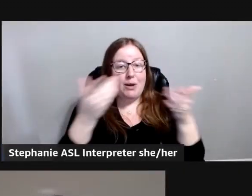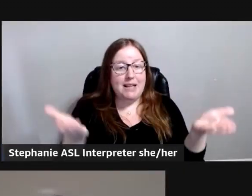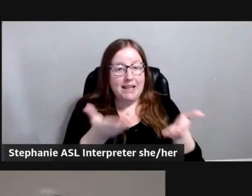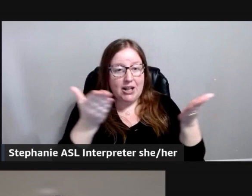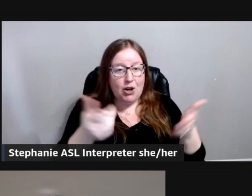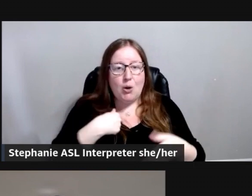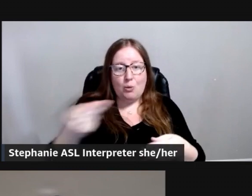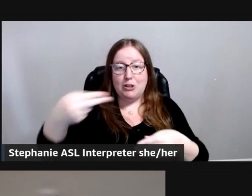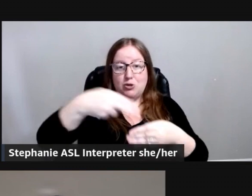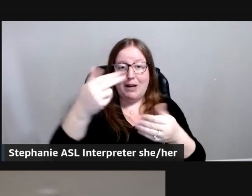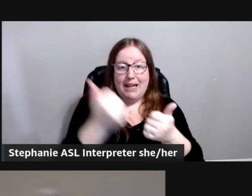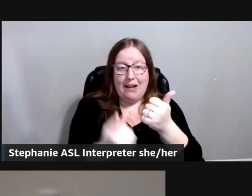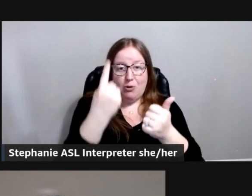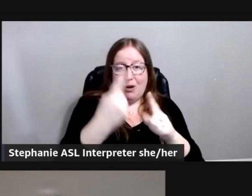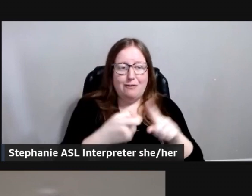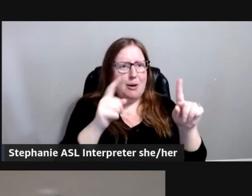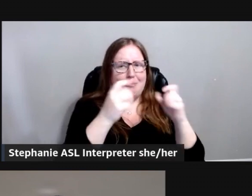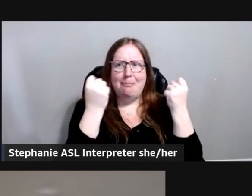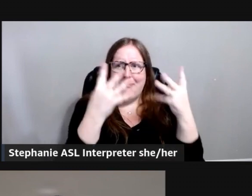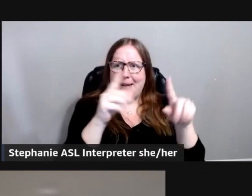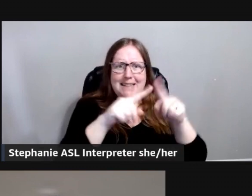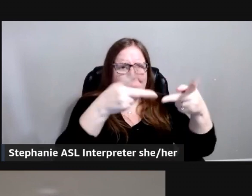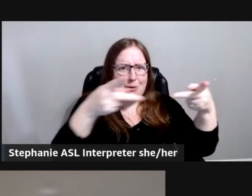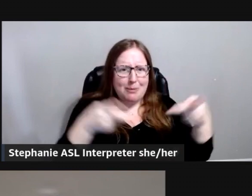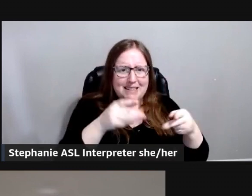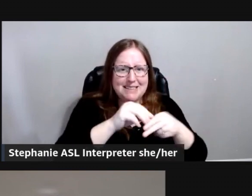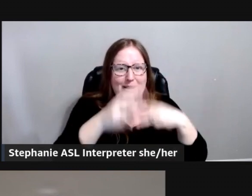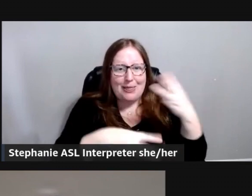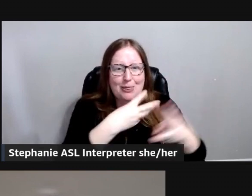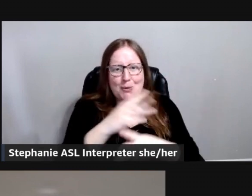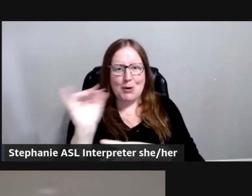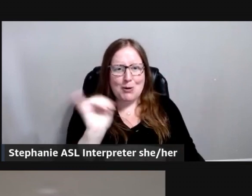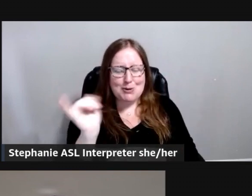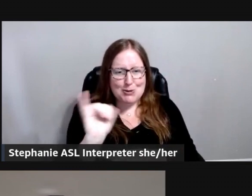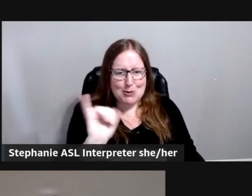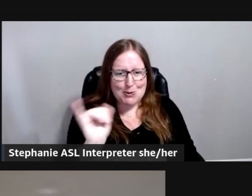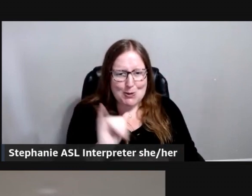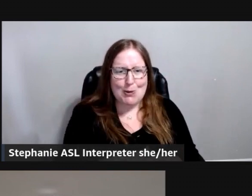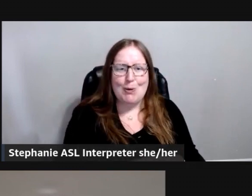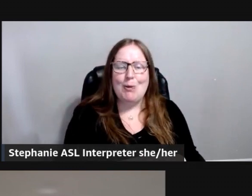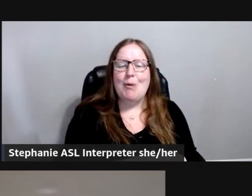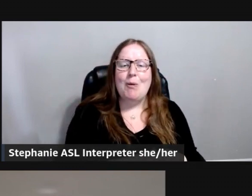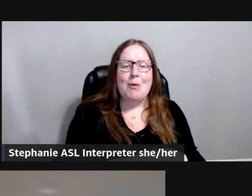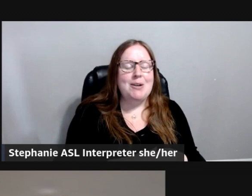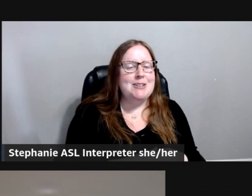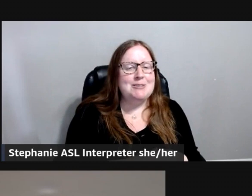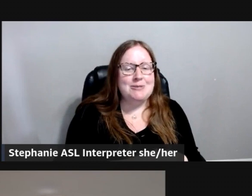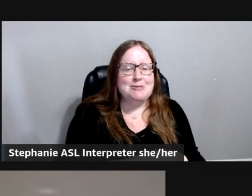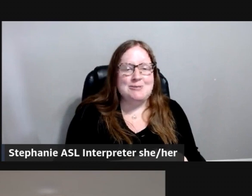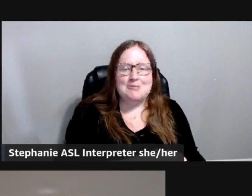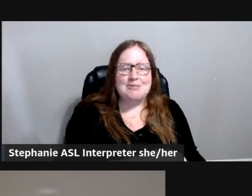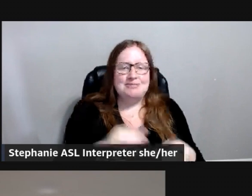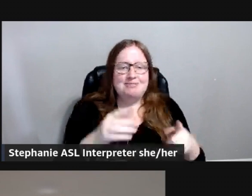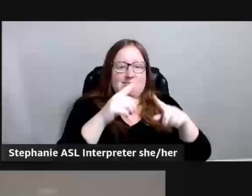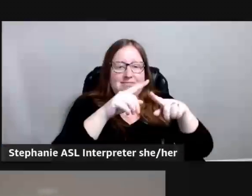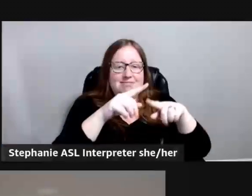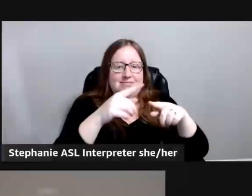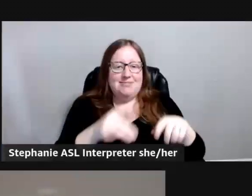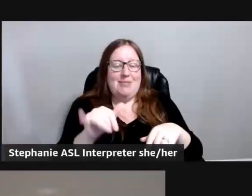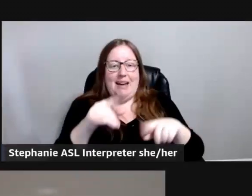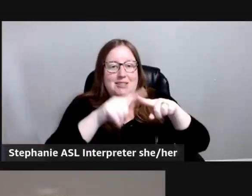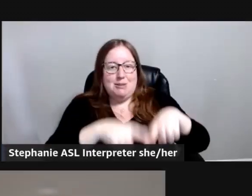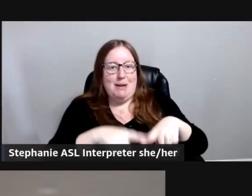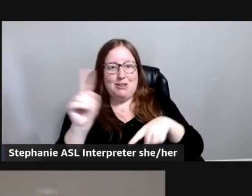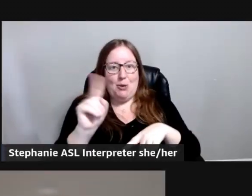also joining everybody from lots of different places around the globe too, kind of commensurate with where our operations are as well. So